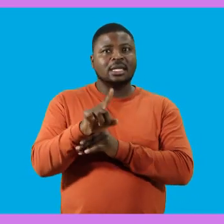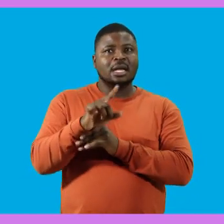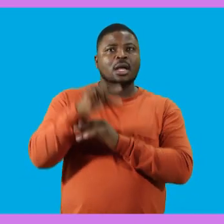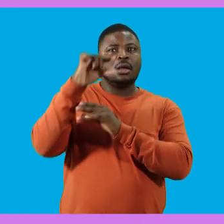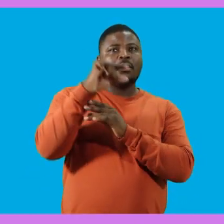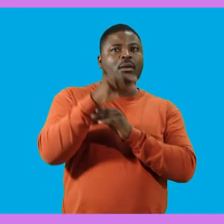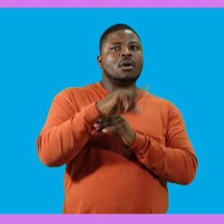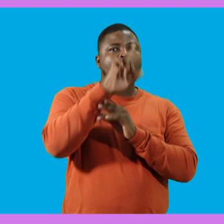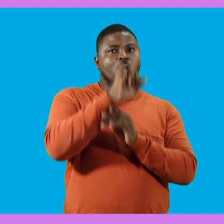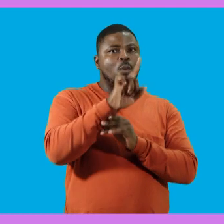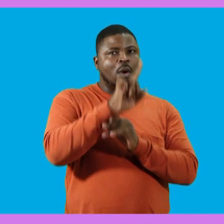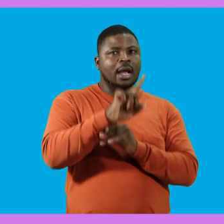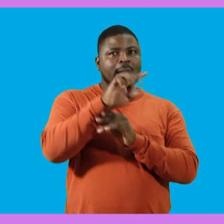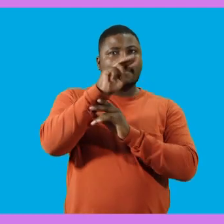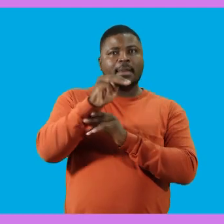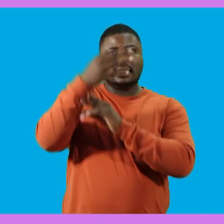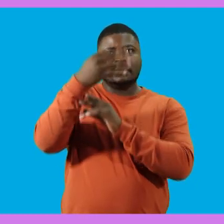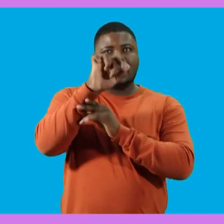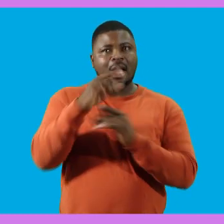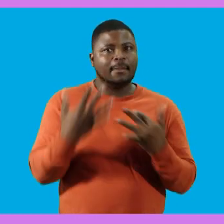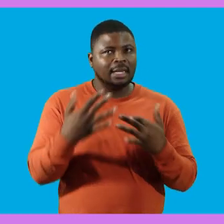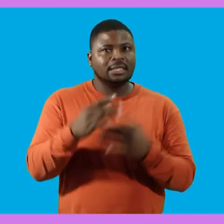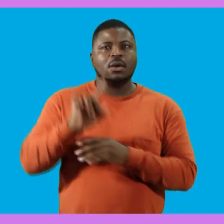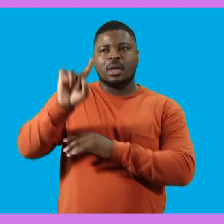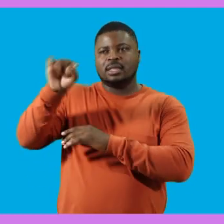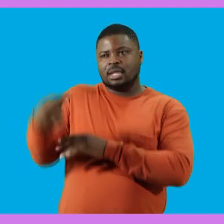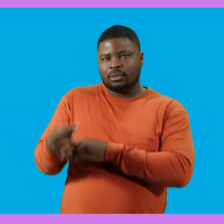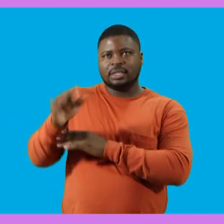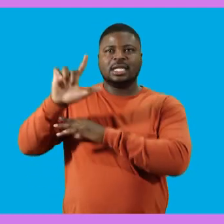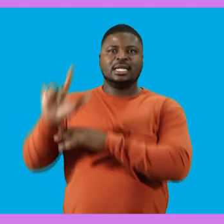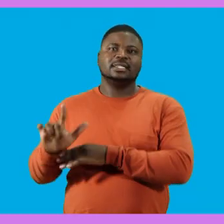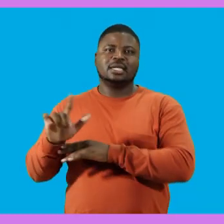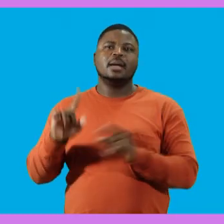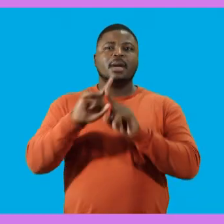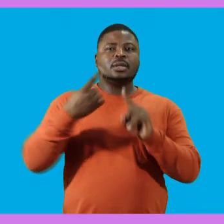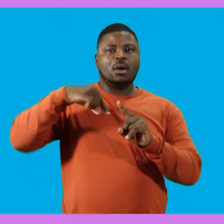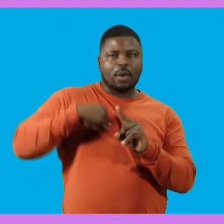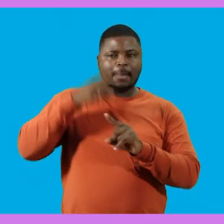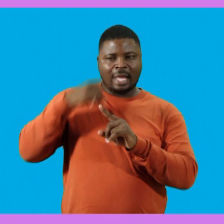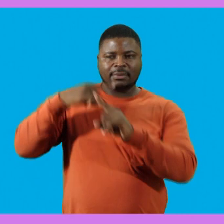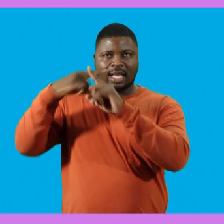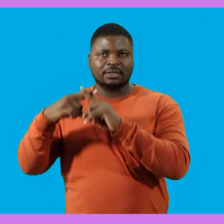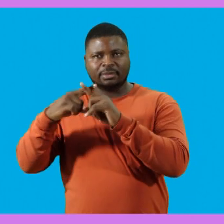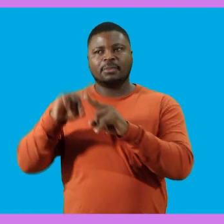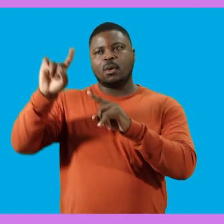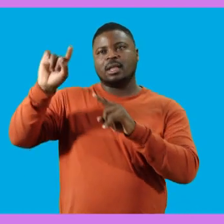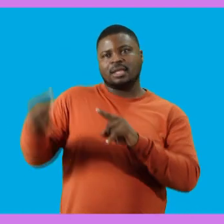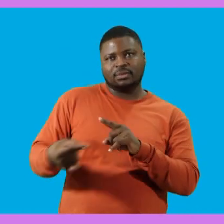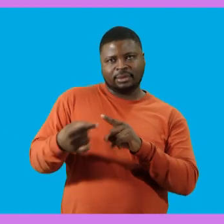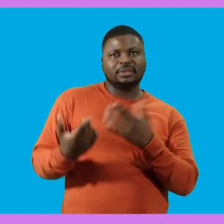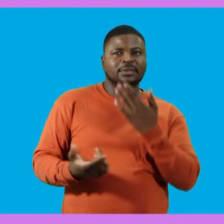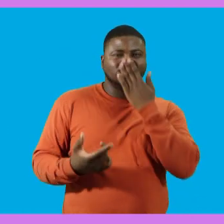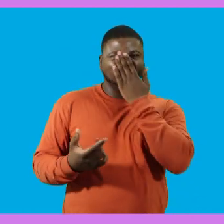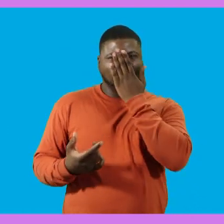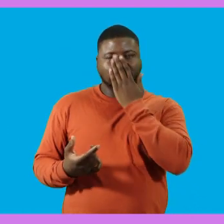meter is 1,000 liters. So we are simply going to multiply by 1,000. So